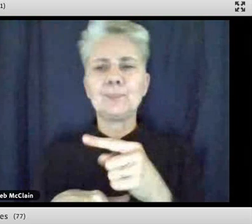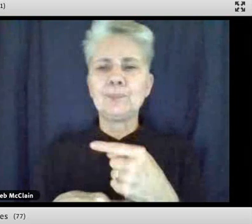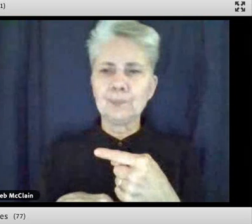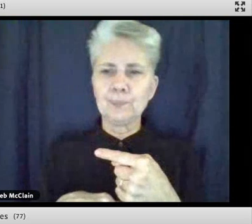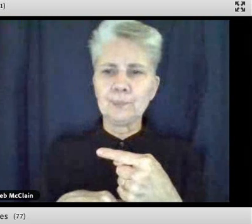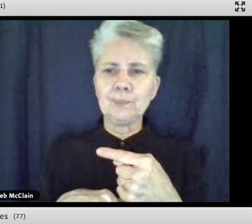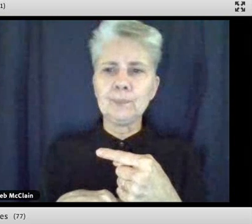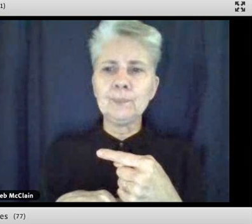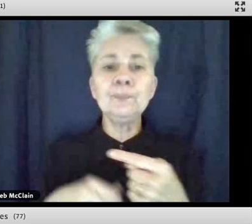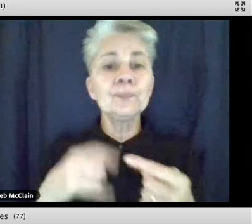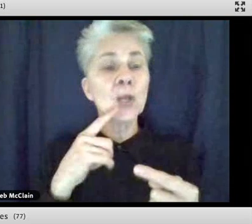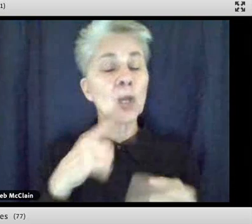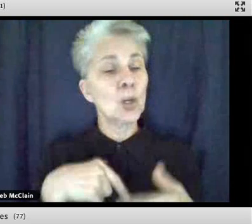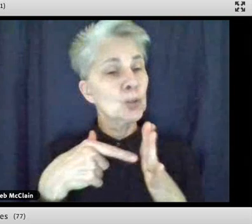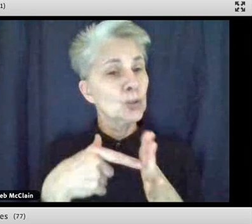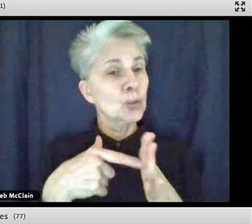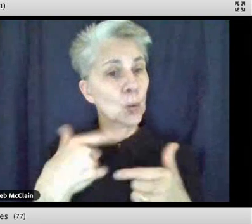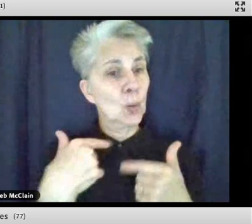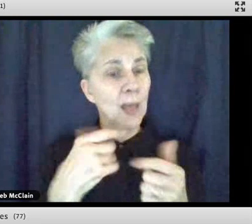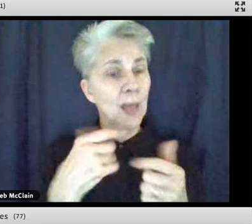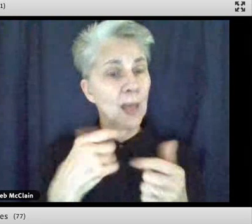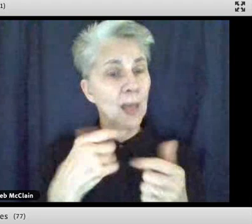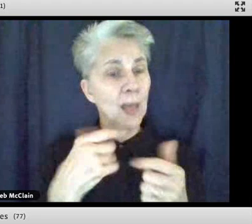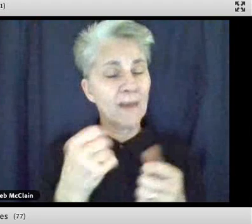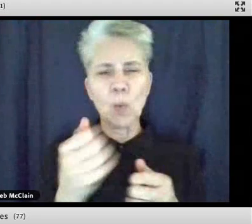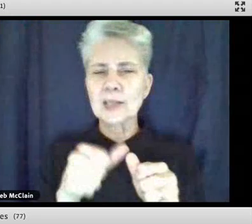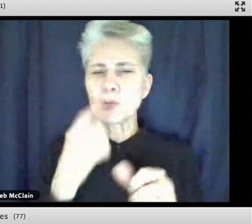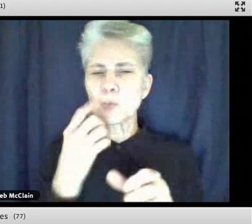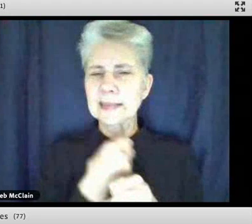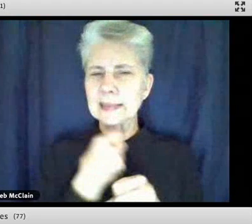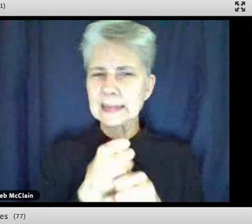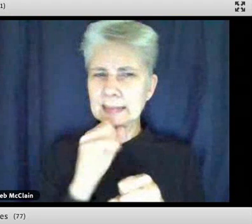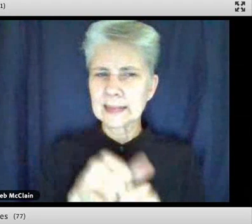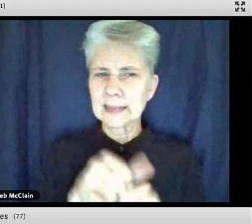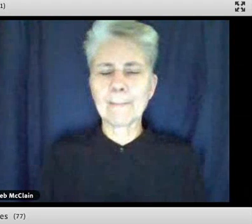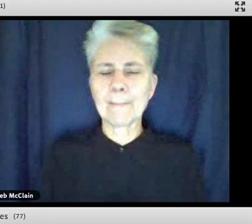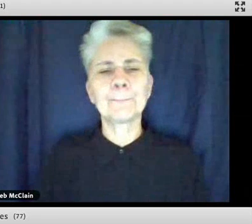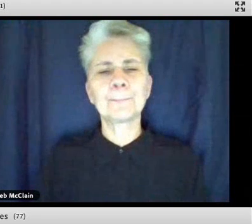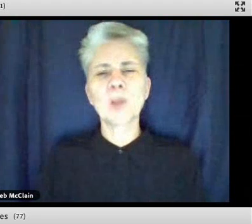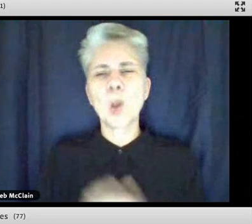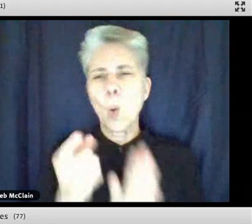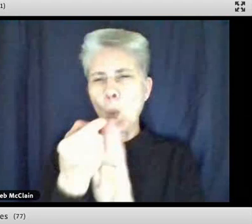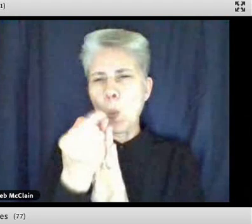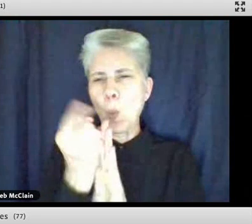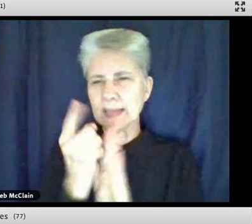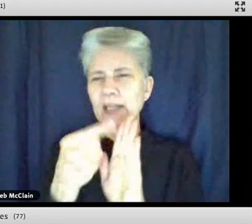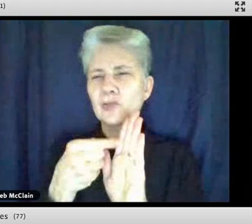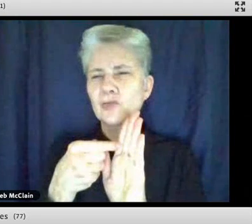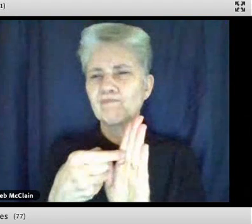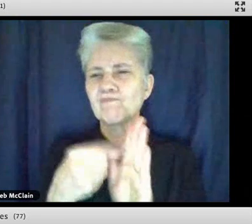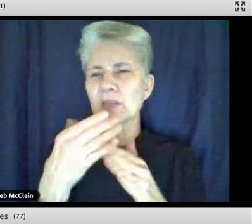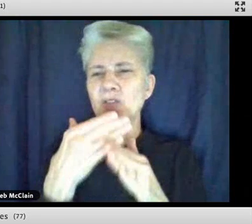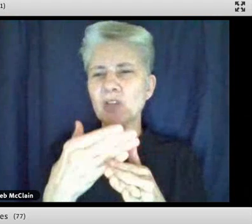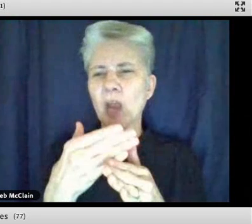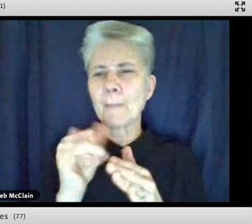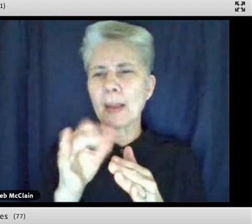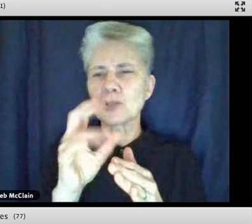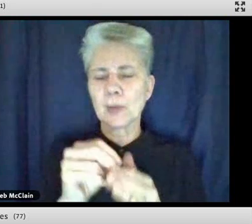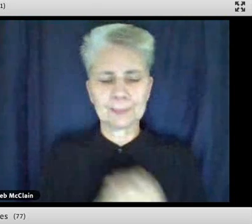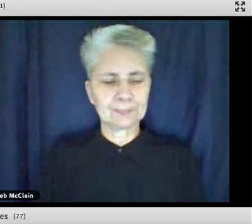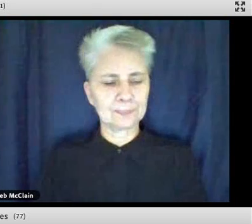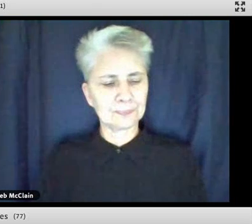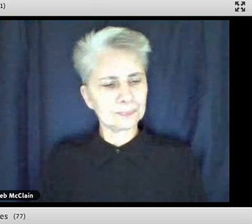I'm going to show you these live plus a couple other places you can go to get statistics. So give me just a second. I'm going to share my screen and I will be right